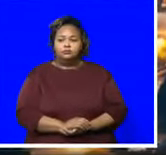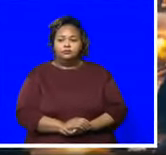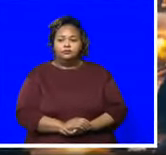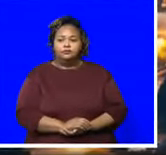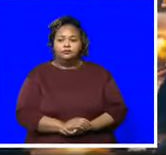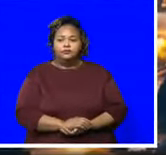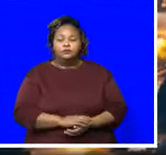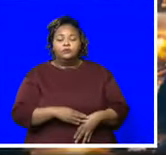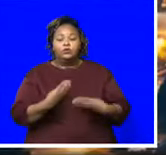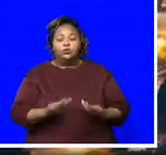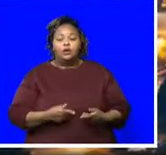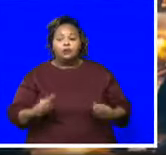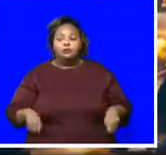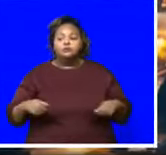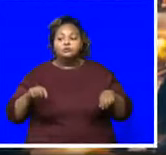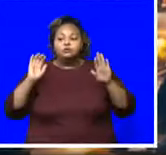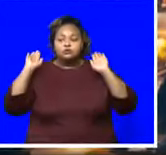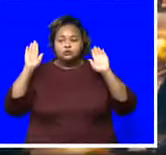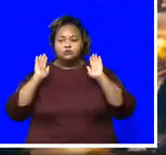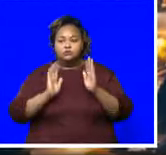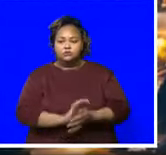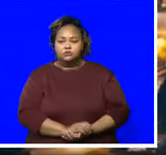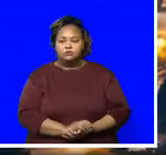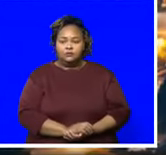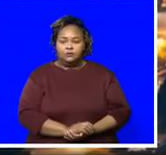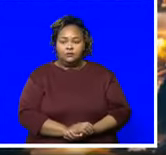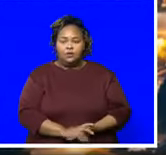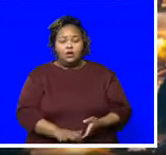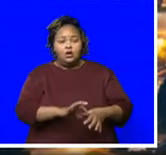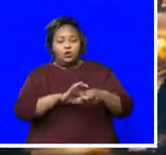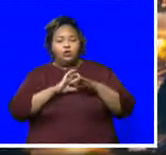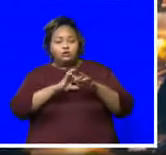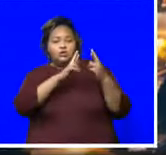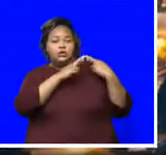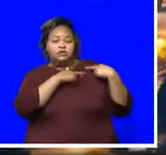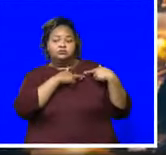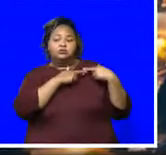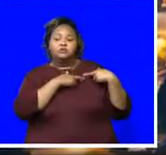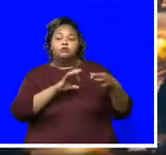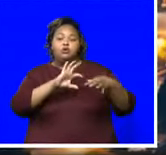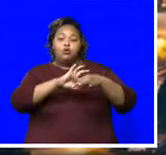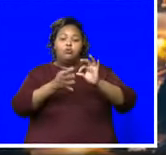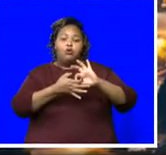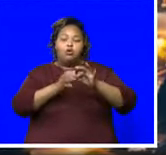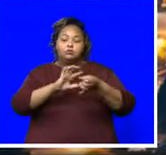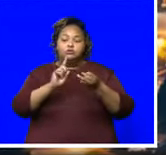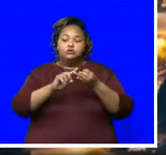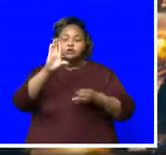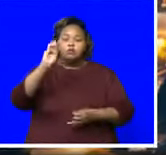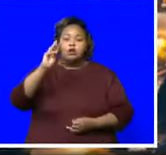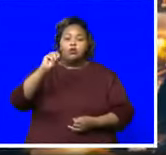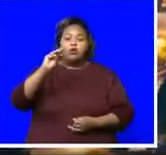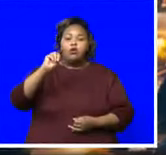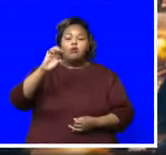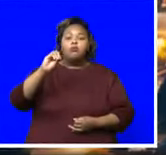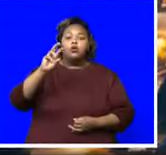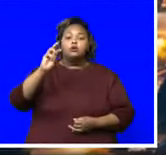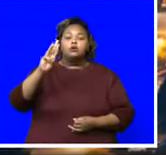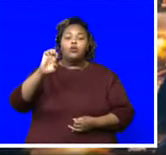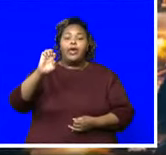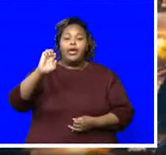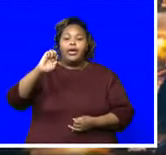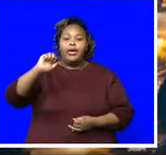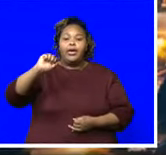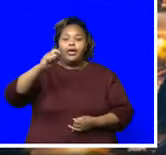Gas pinze sikwamukela ngolo lomuhle sesingena kidoke Tindzaba imidlalo. Ihlalo lidlalisa imidlalo yema Olympics kanye naleyo yema Commonwealth lapha